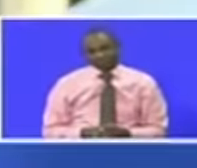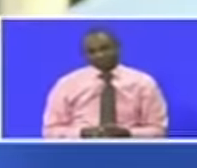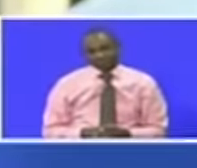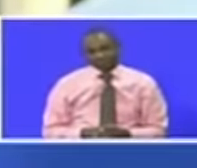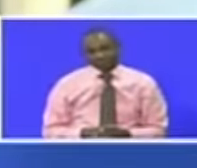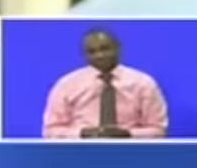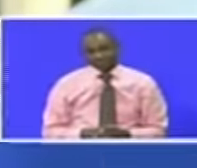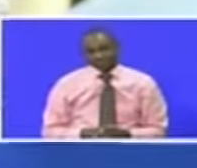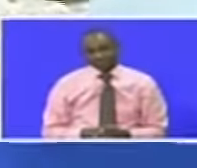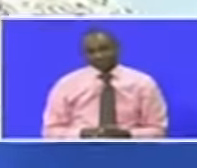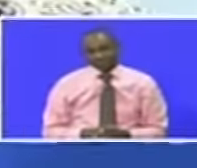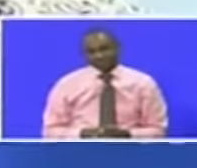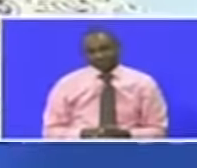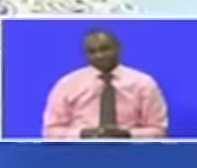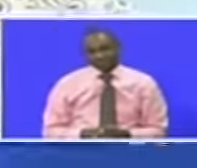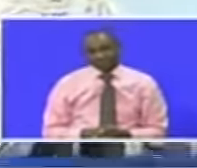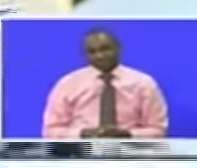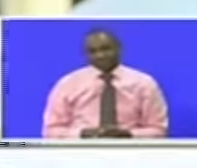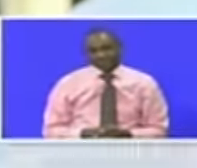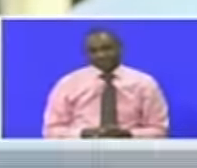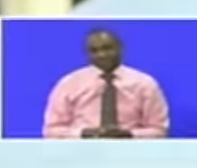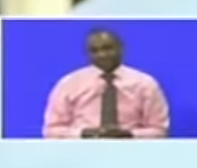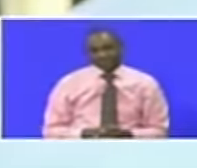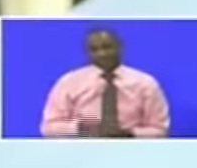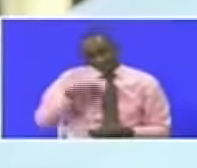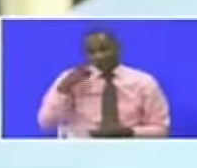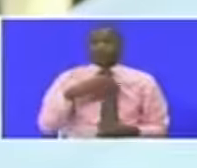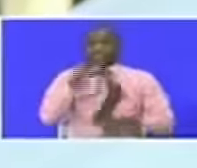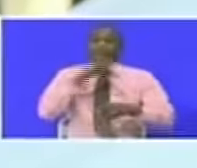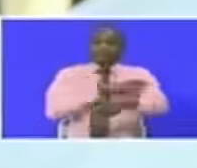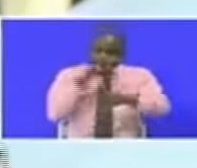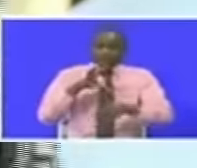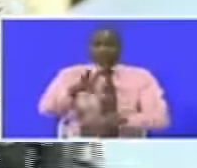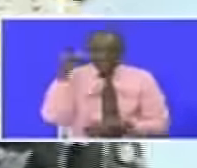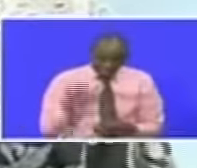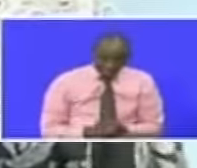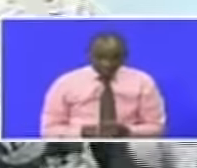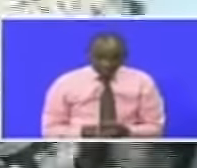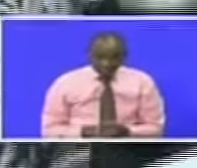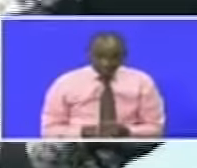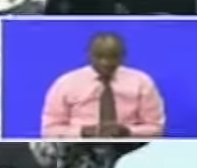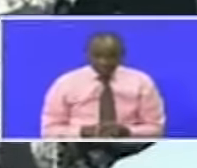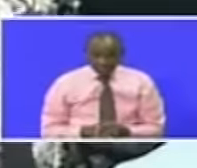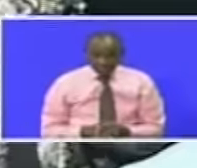Lodge. Power is taken. Lodge. Power is taken.